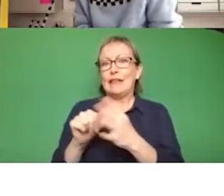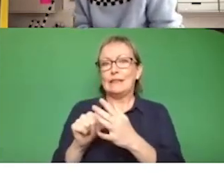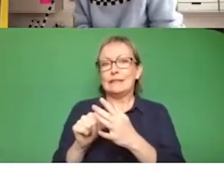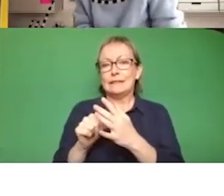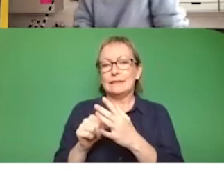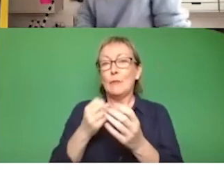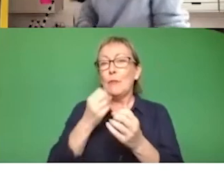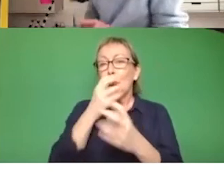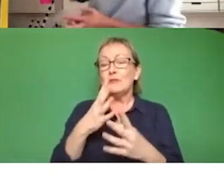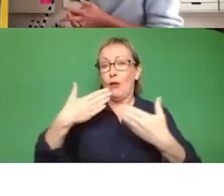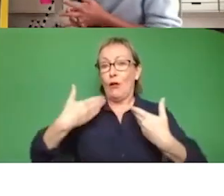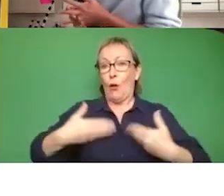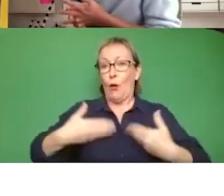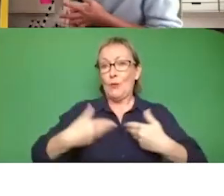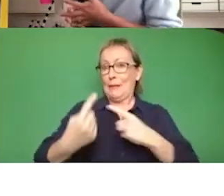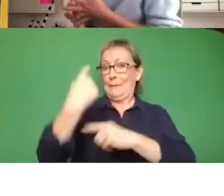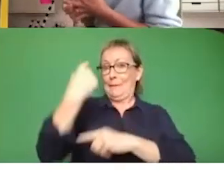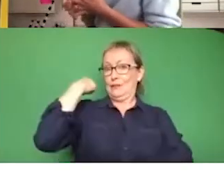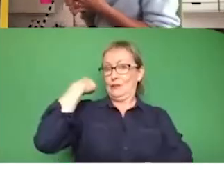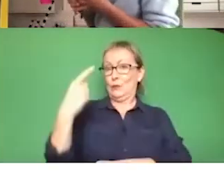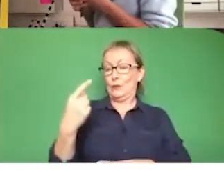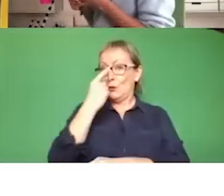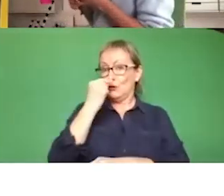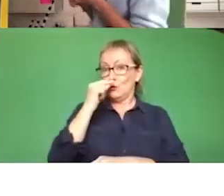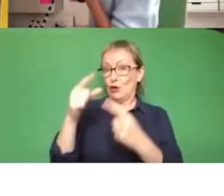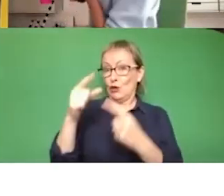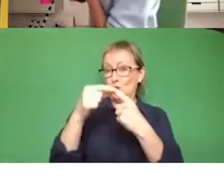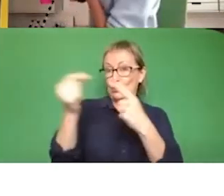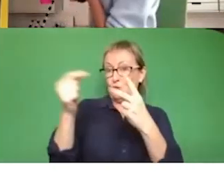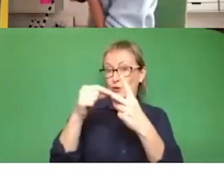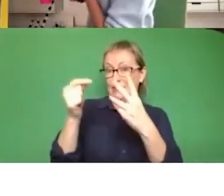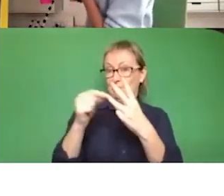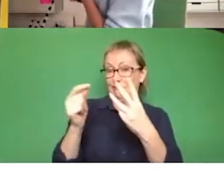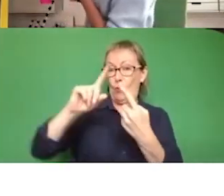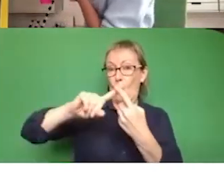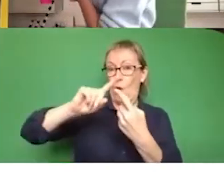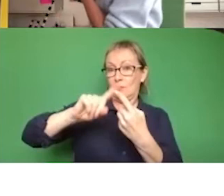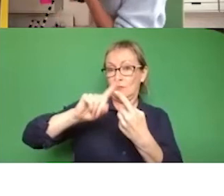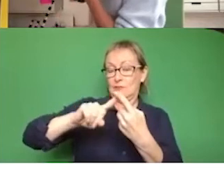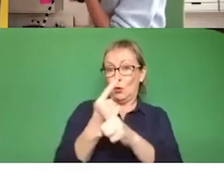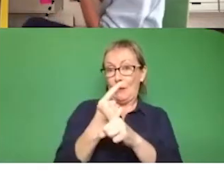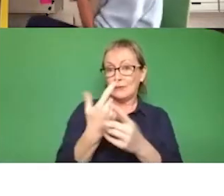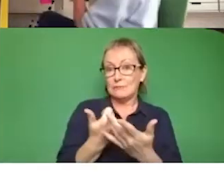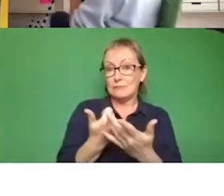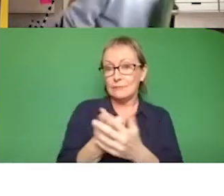behind you. Yes. If you could pick one out and maybe talk through it.